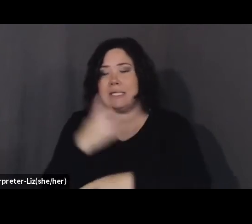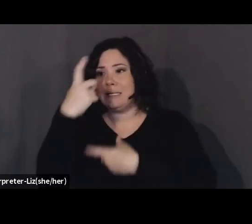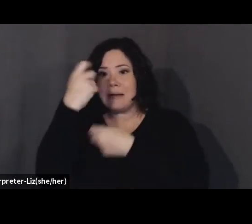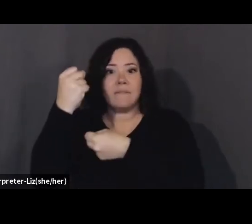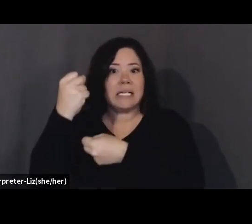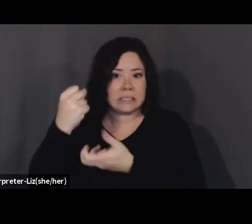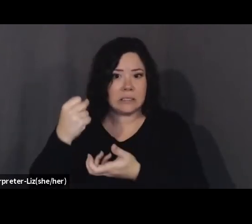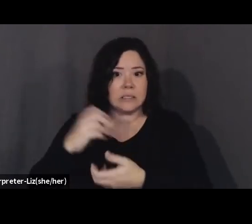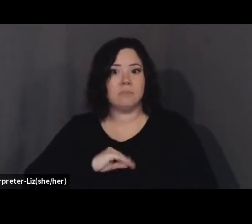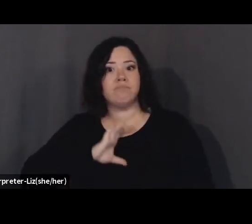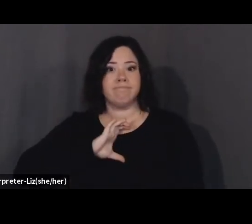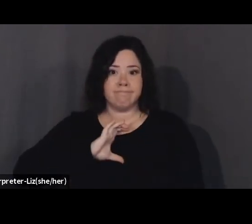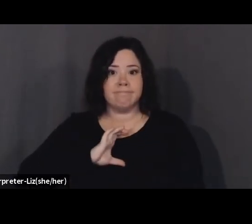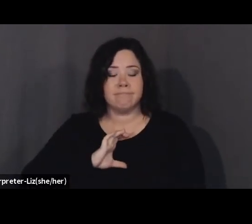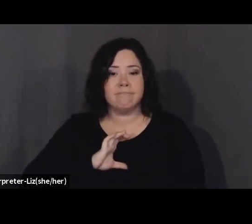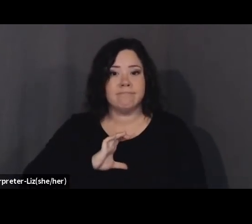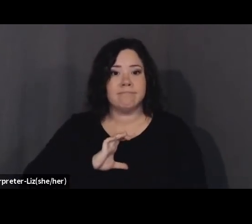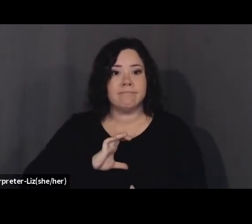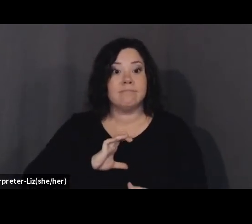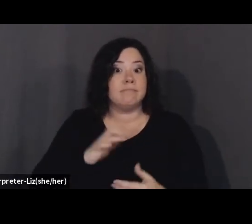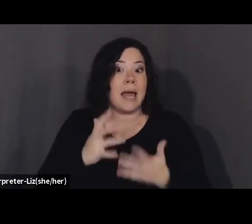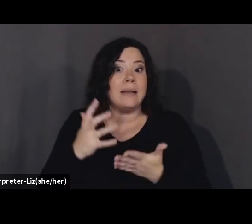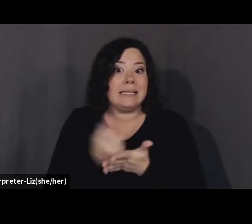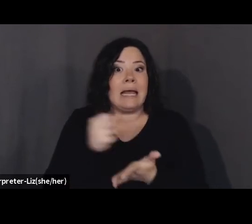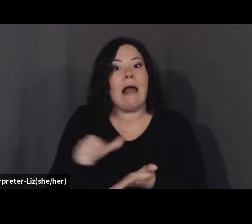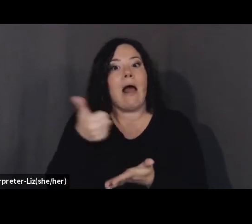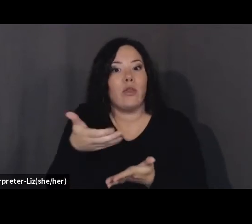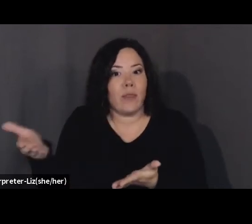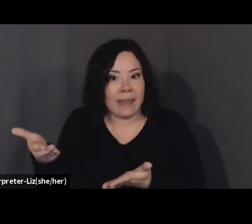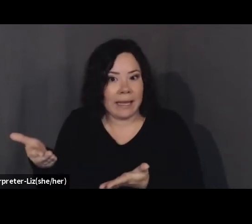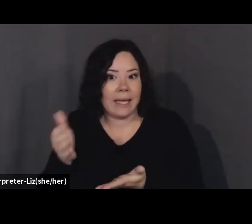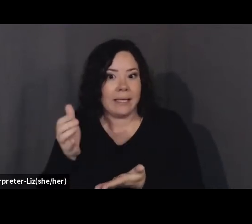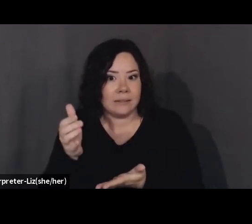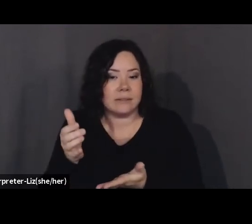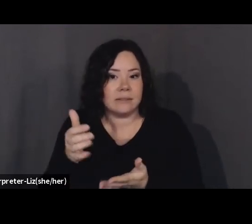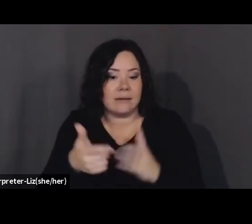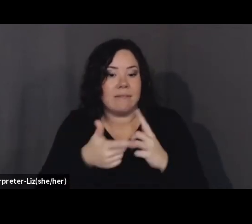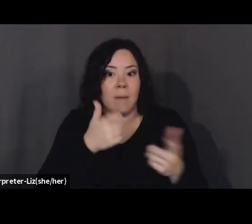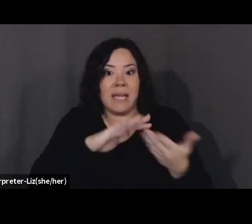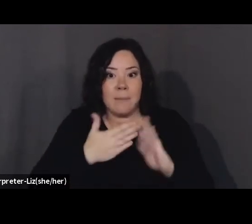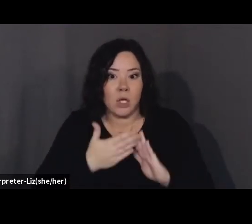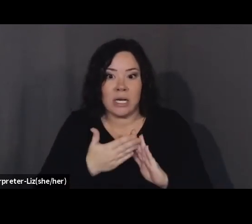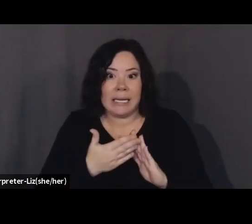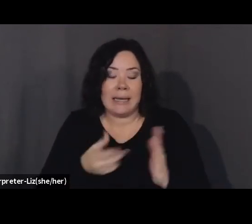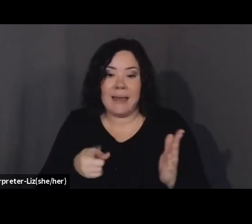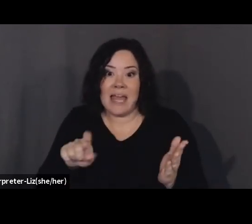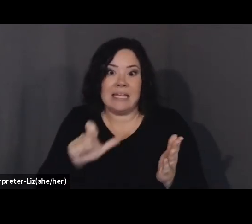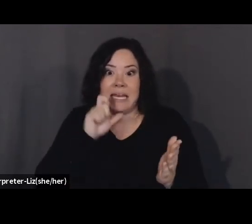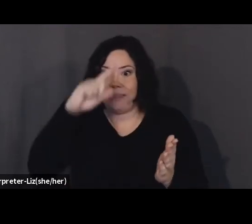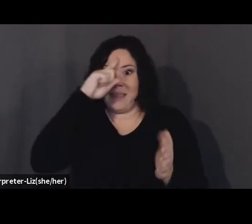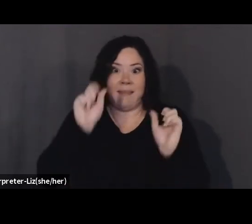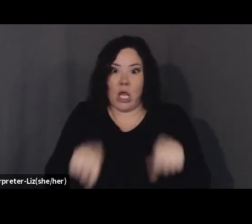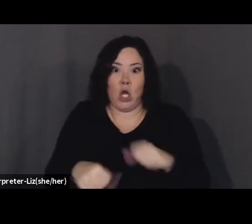and obtain other things in the community that they didn't think they had the capacity to